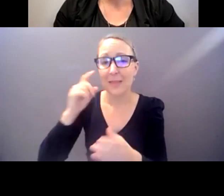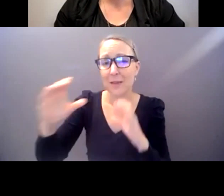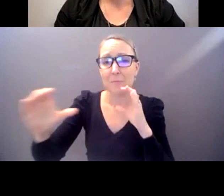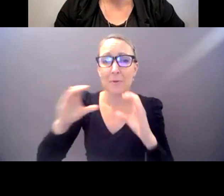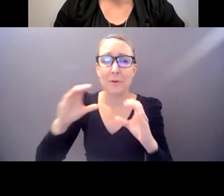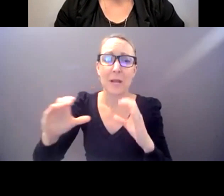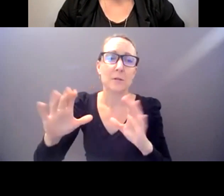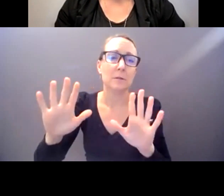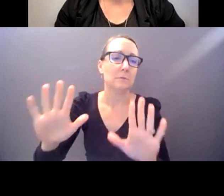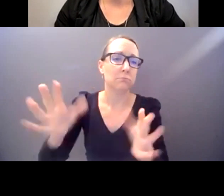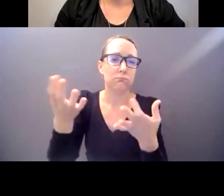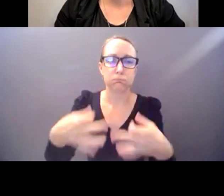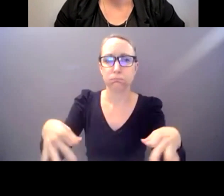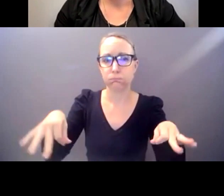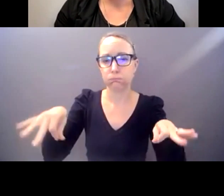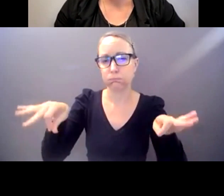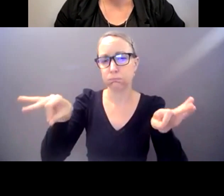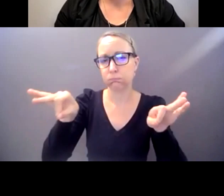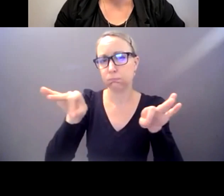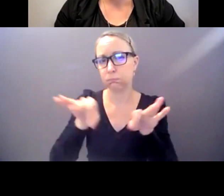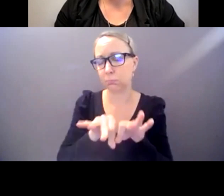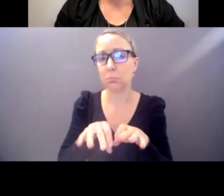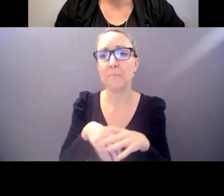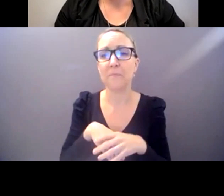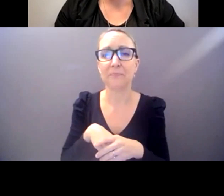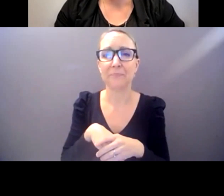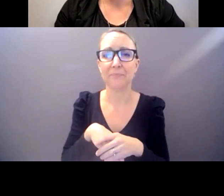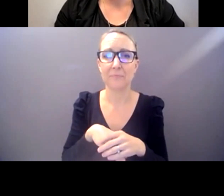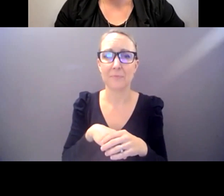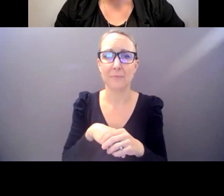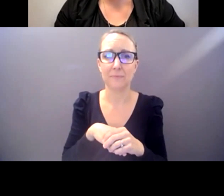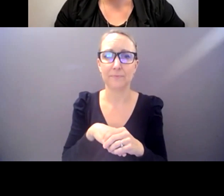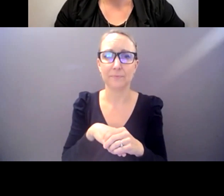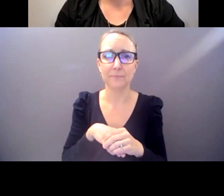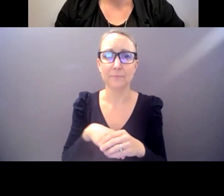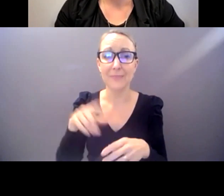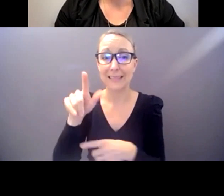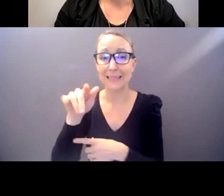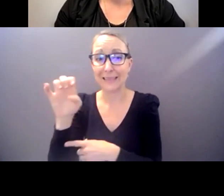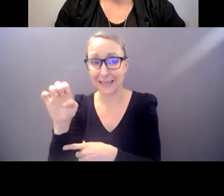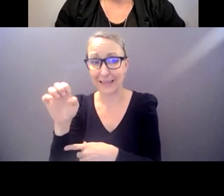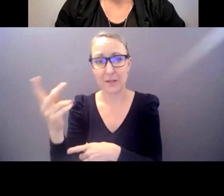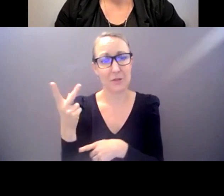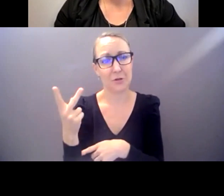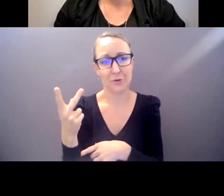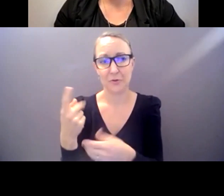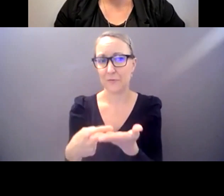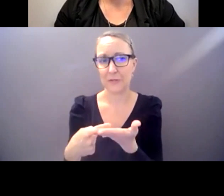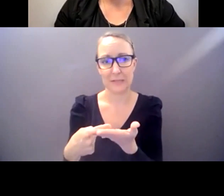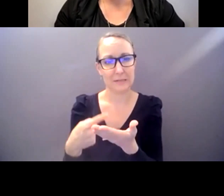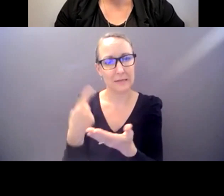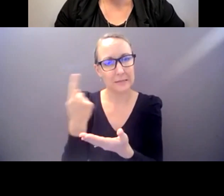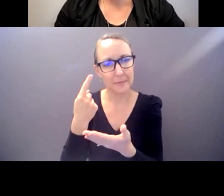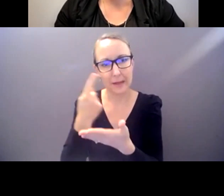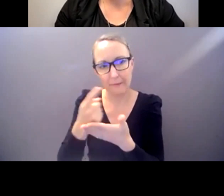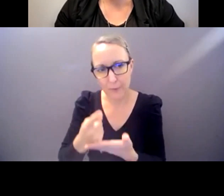is absolutely key. Our leadership, Lee and I talk weekly. Our staff have